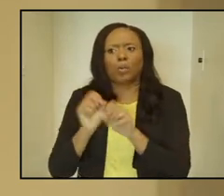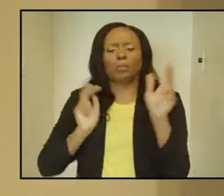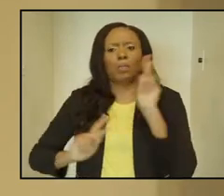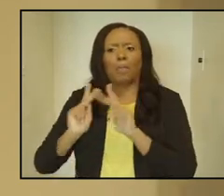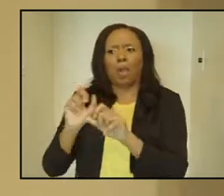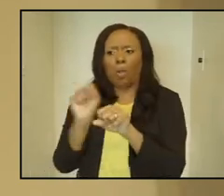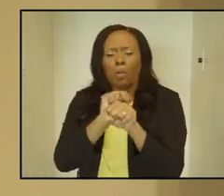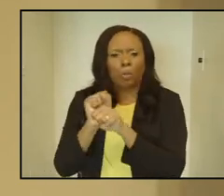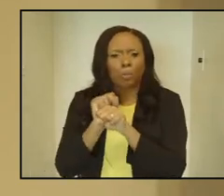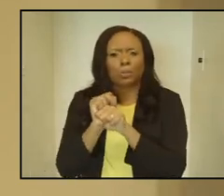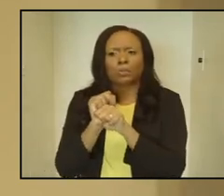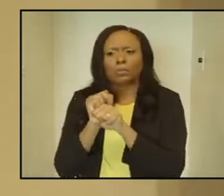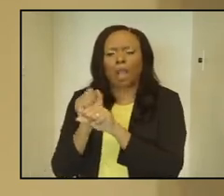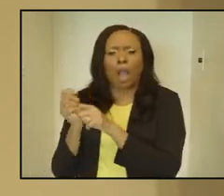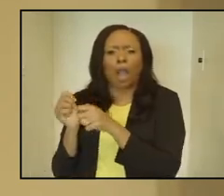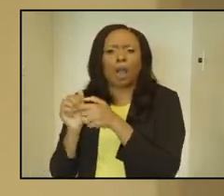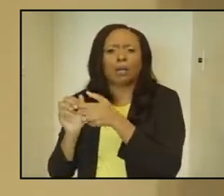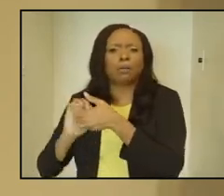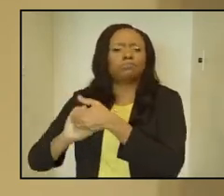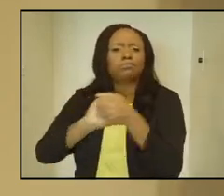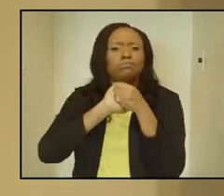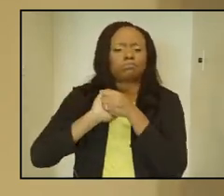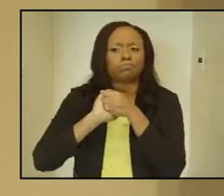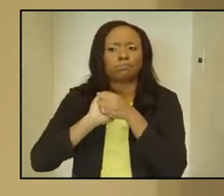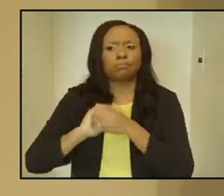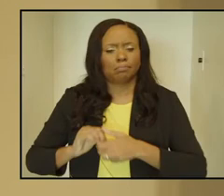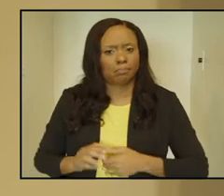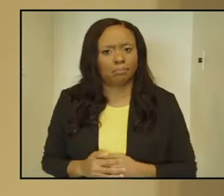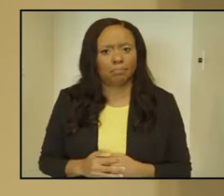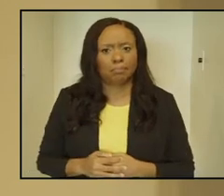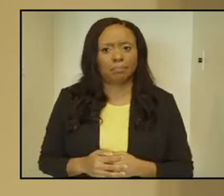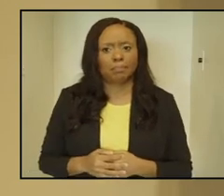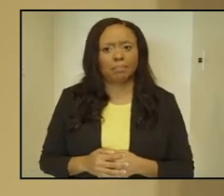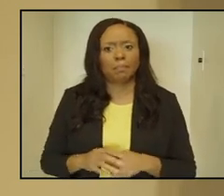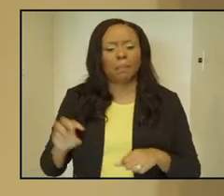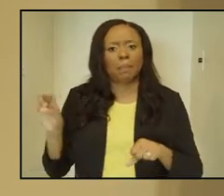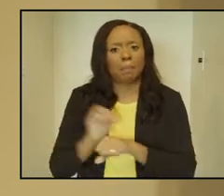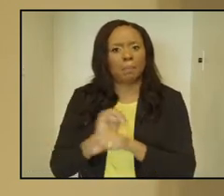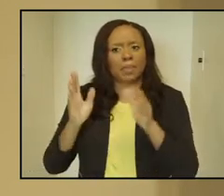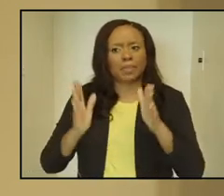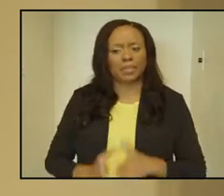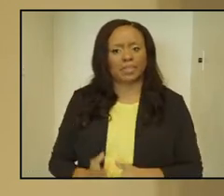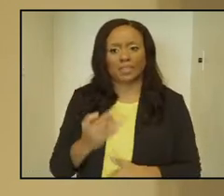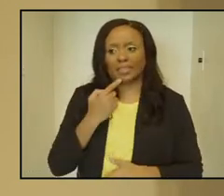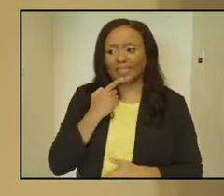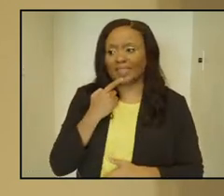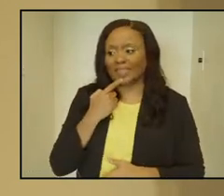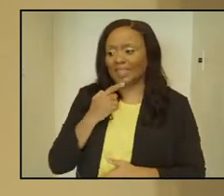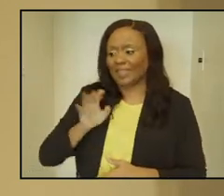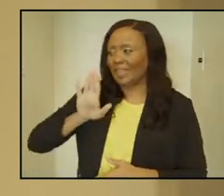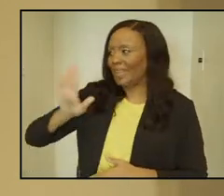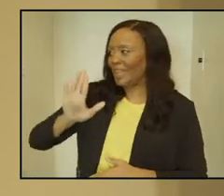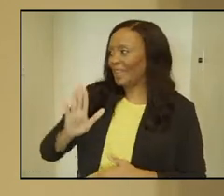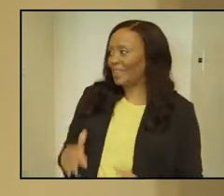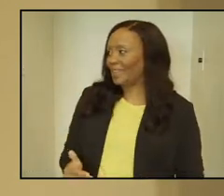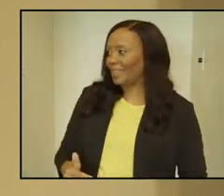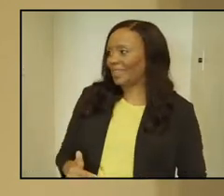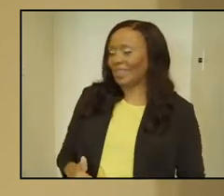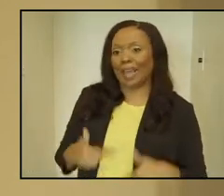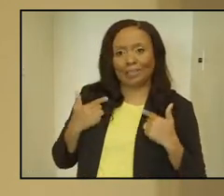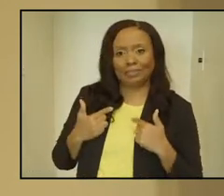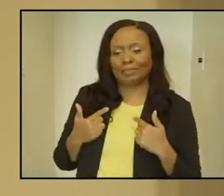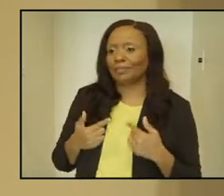persons and stakeholders. Minister Toppin has already told us how difficult his life has been with the